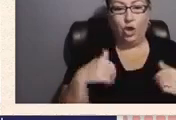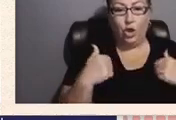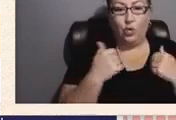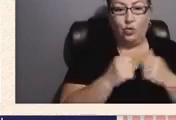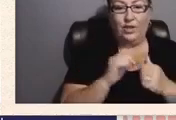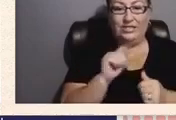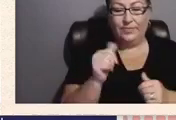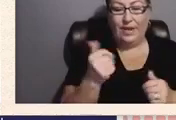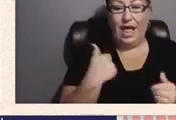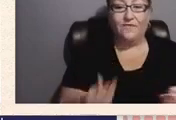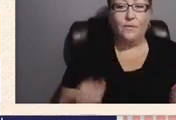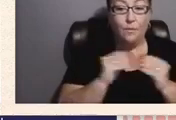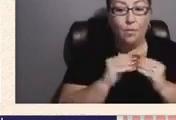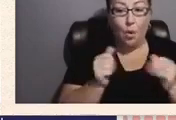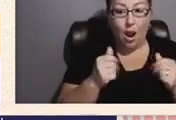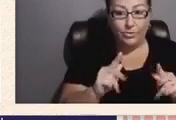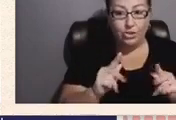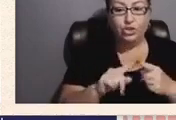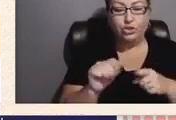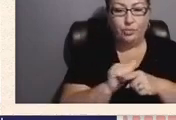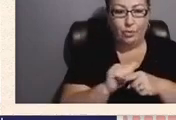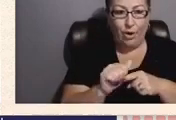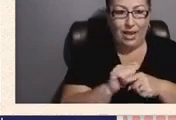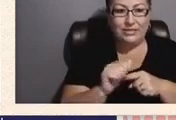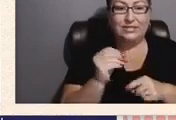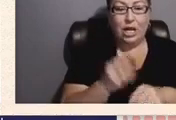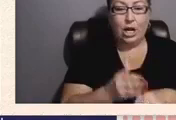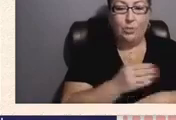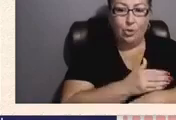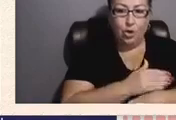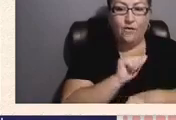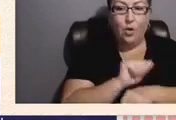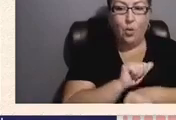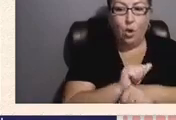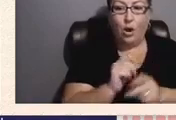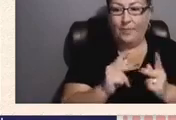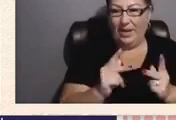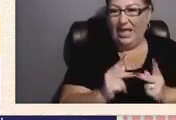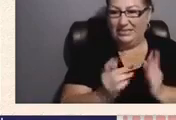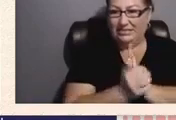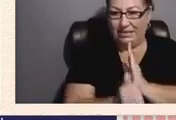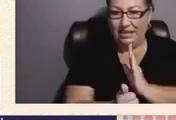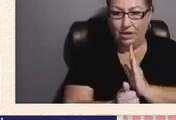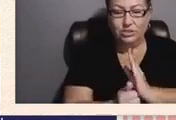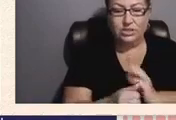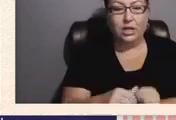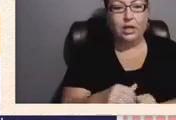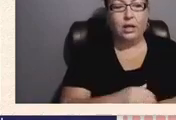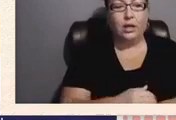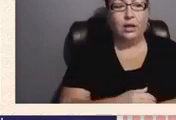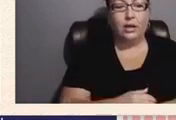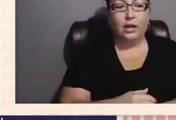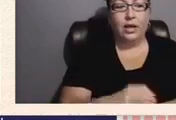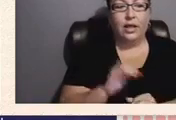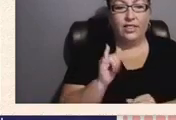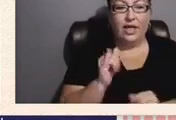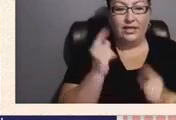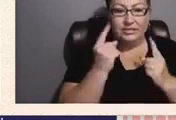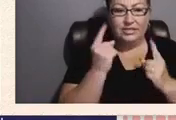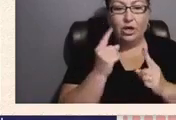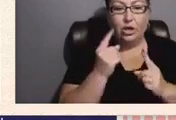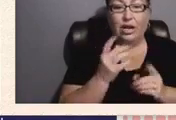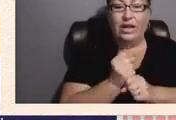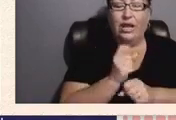more opportunities to practice and improve workplace skills, to consider the work career interests and get real work